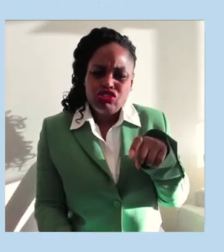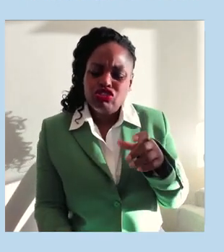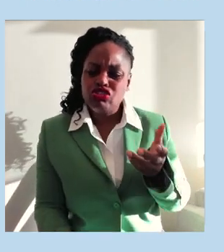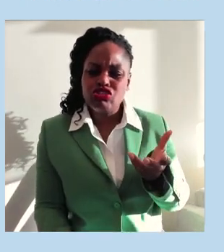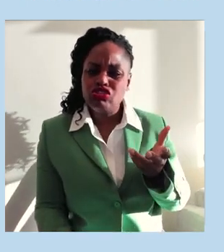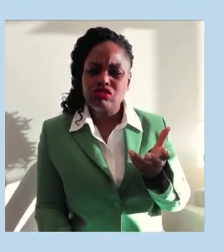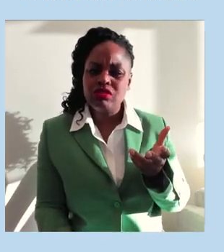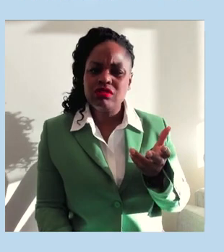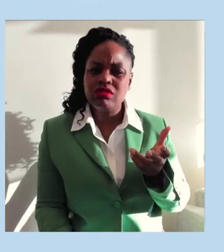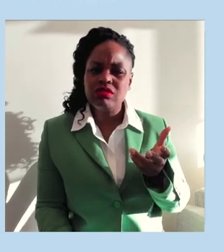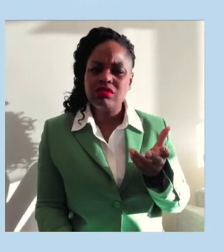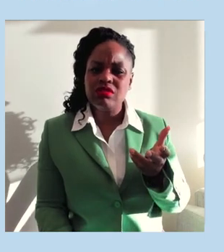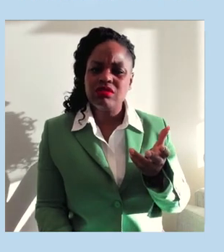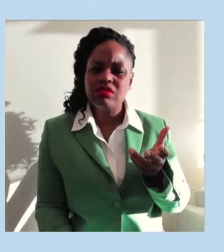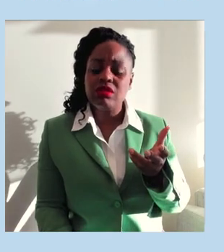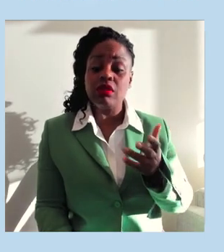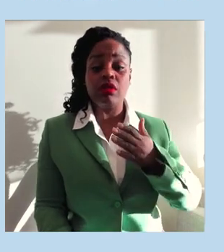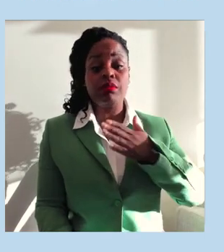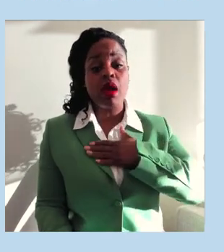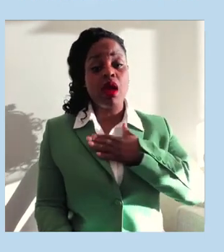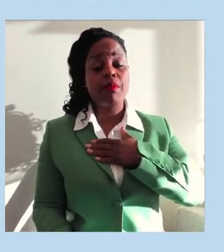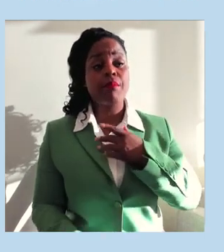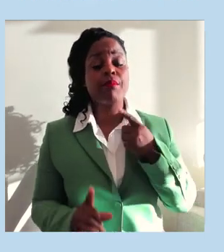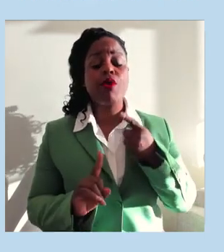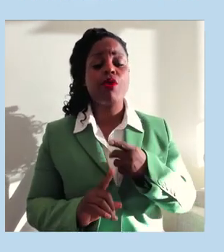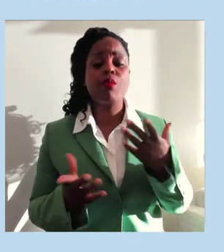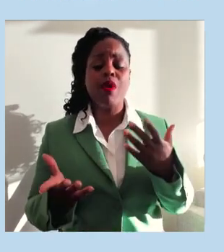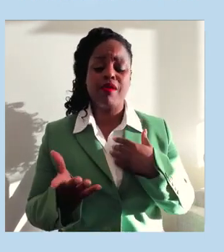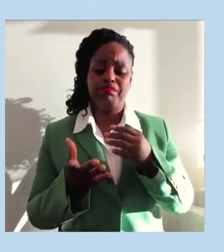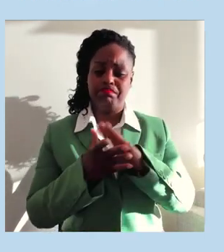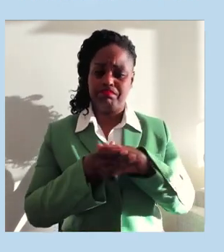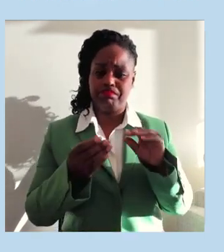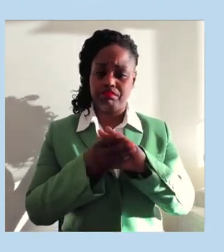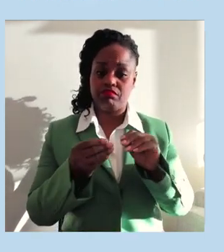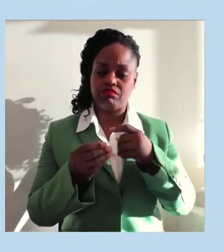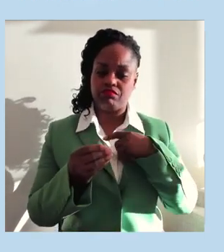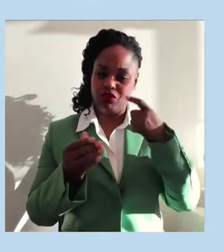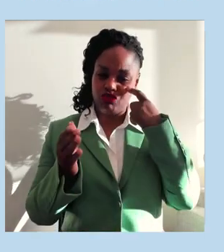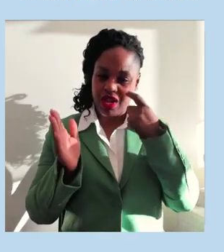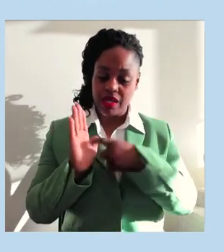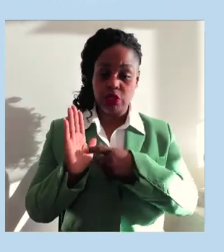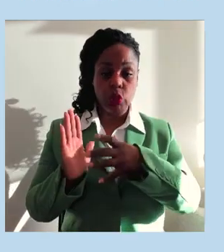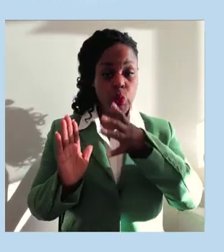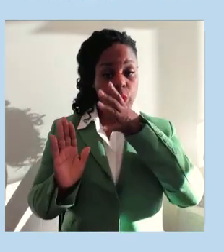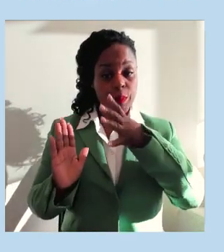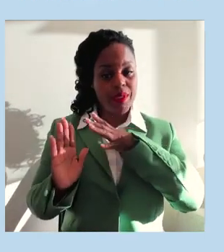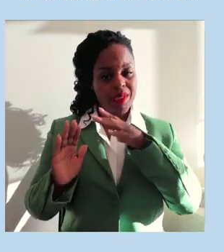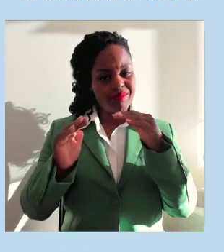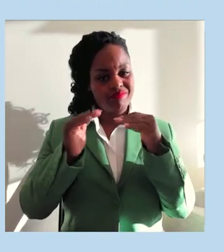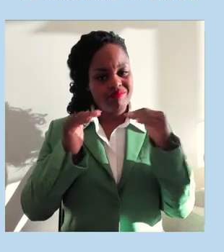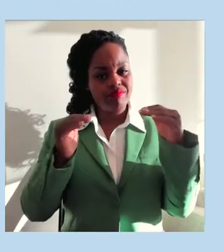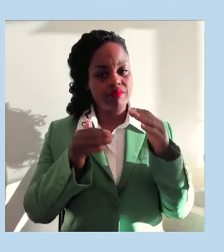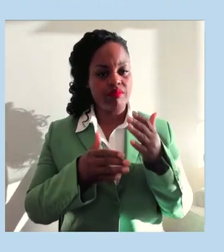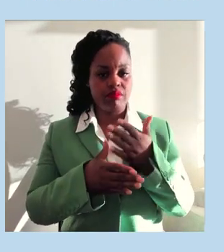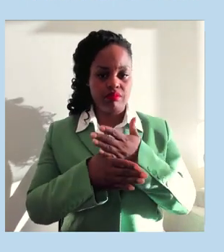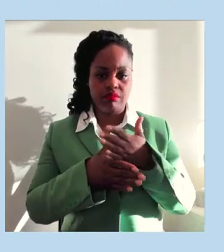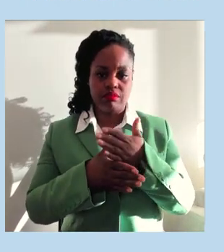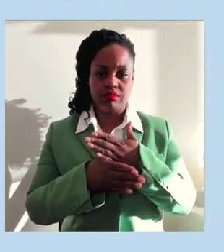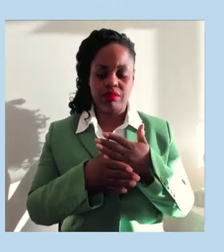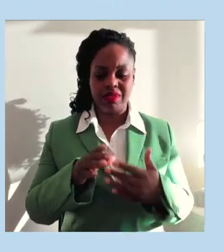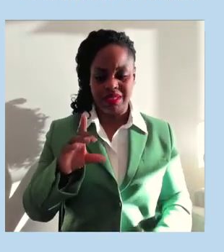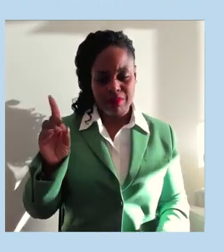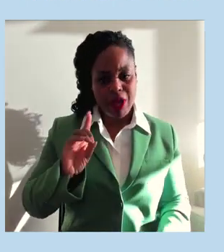message is recognize young women as equal partners in democracy, hear and lift their voices. Thank you.